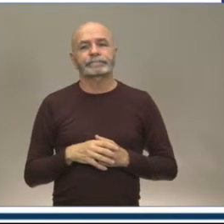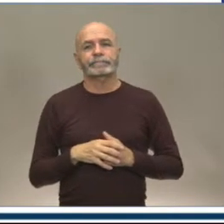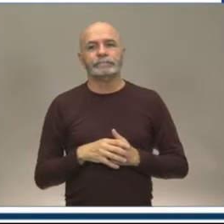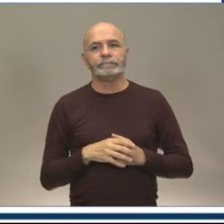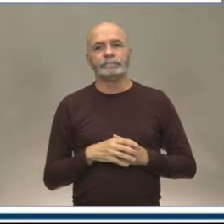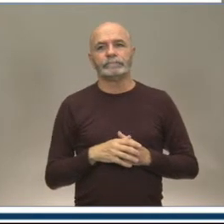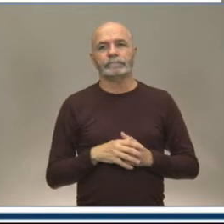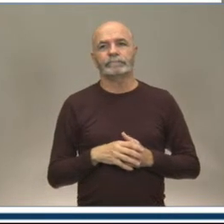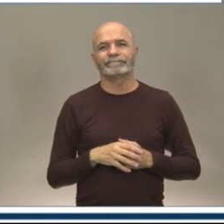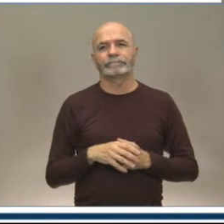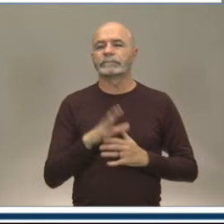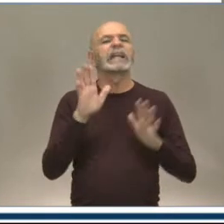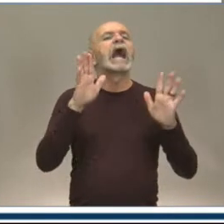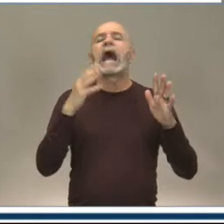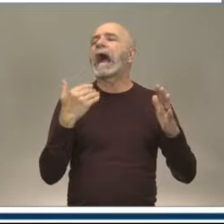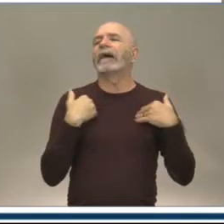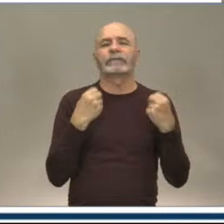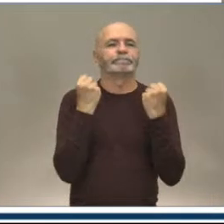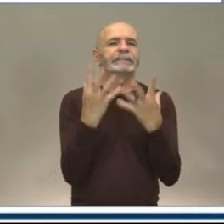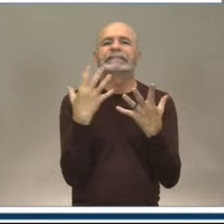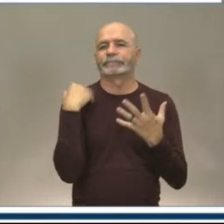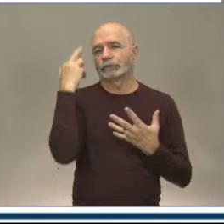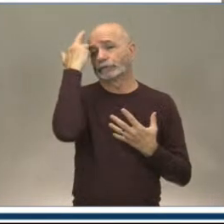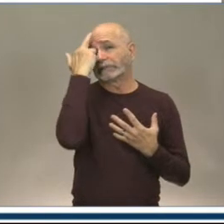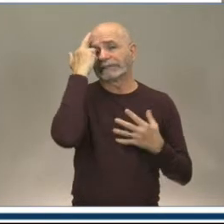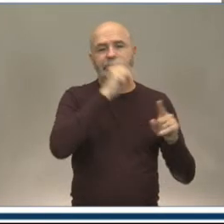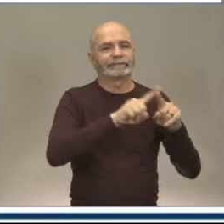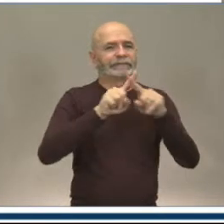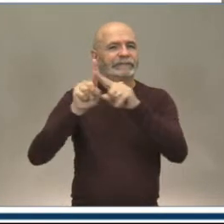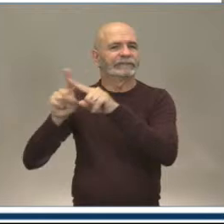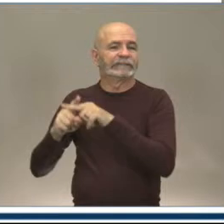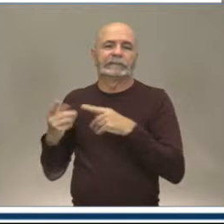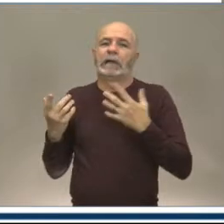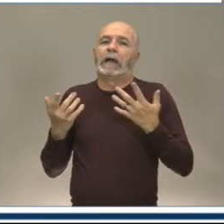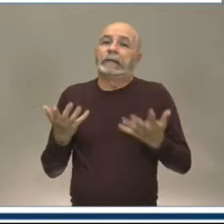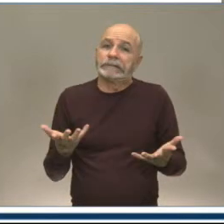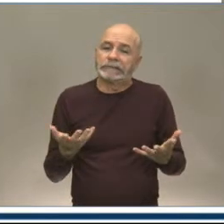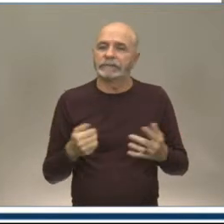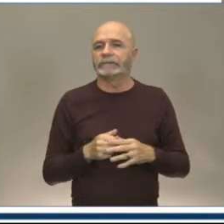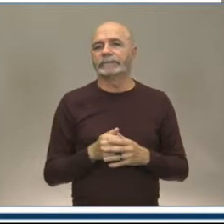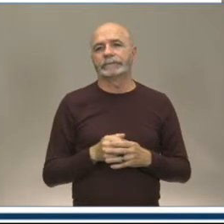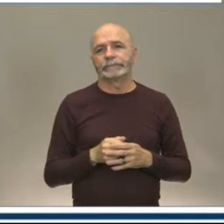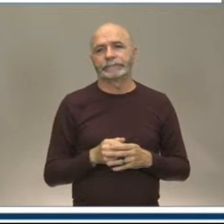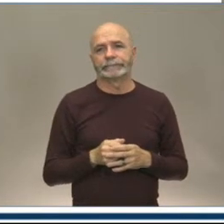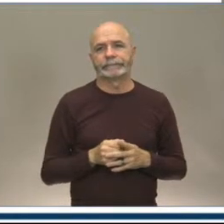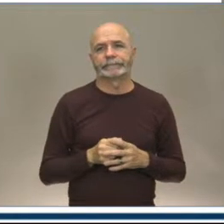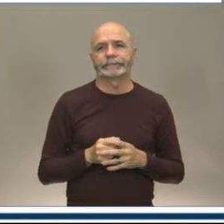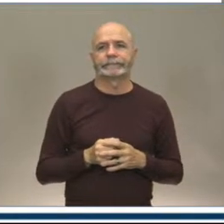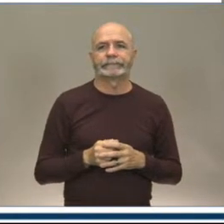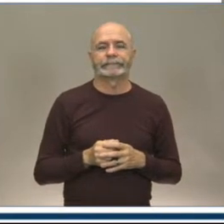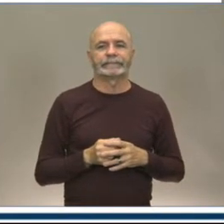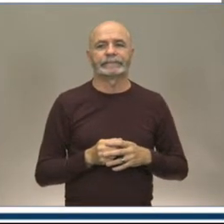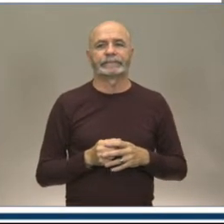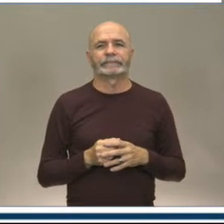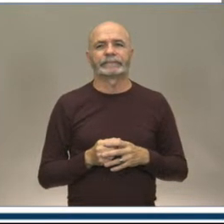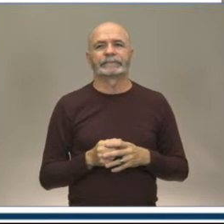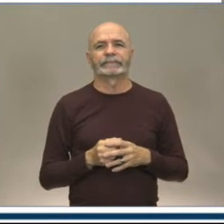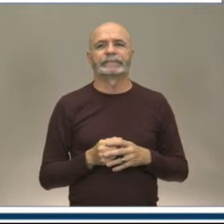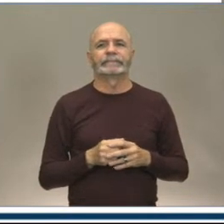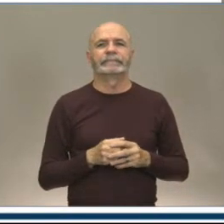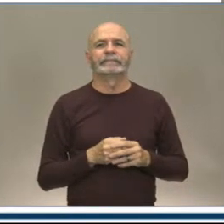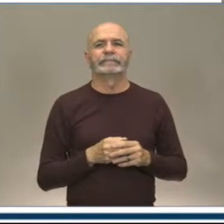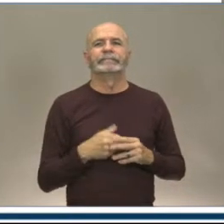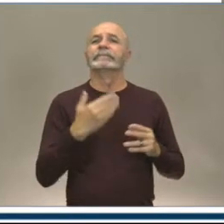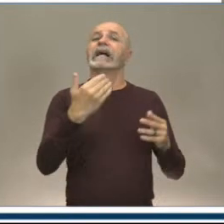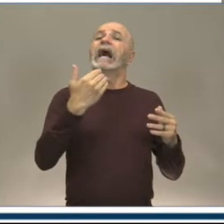a number of reasons. That one of the key ones is we have a well-developed and a well-proven efficient